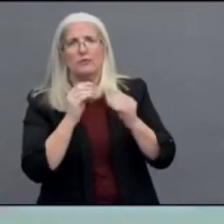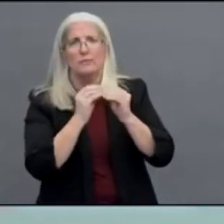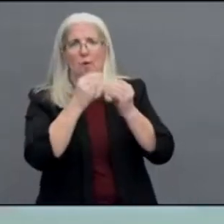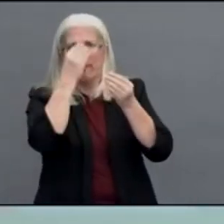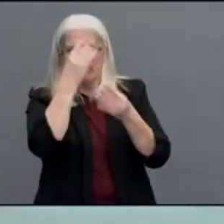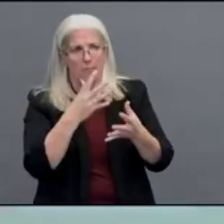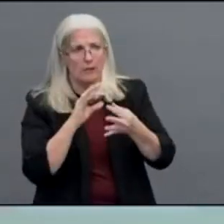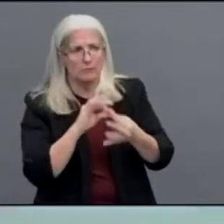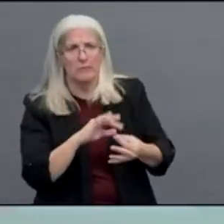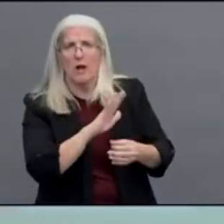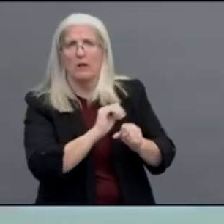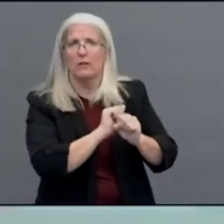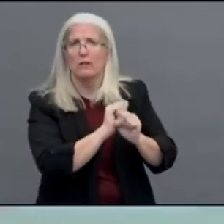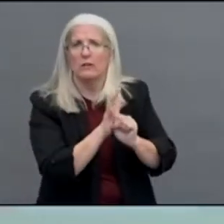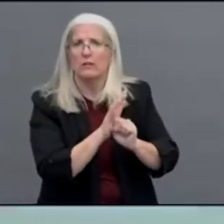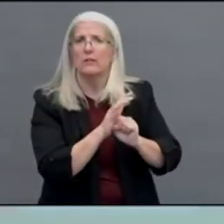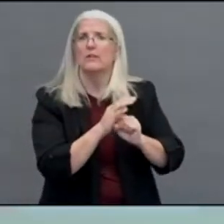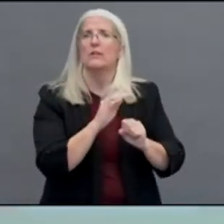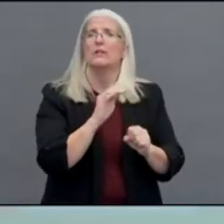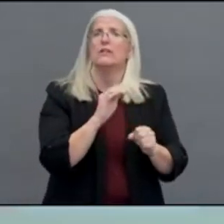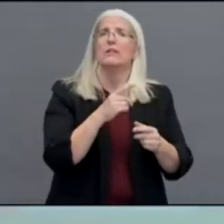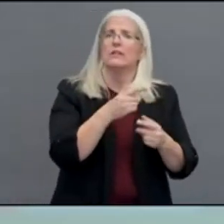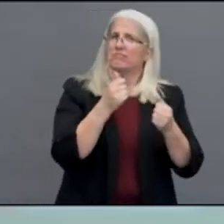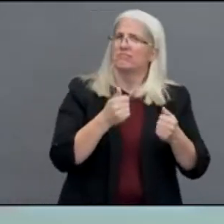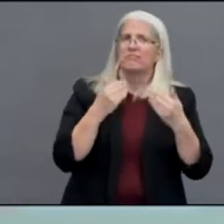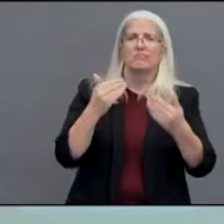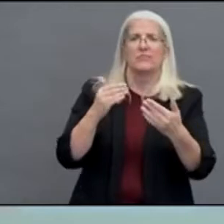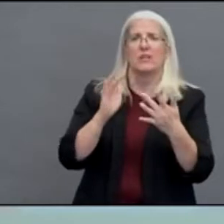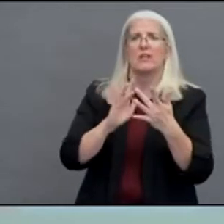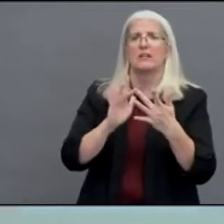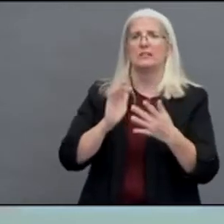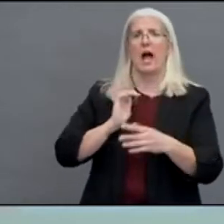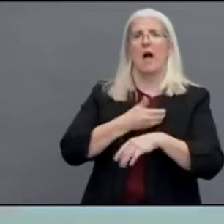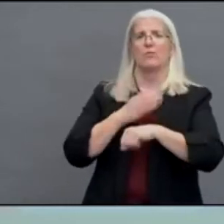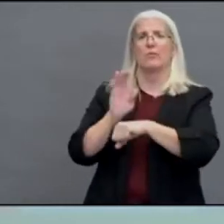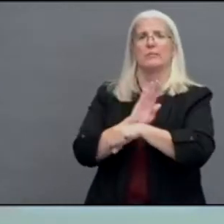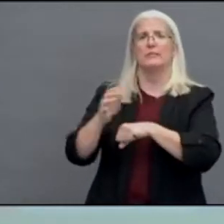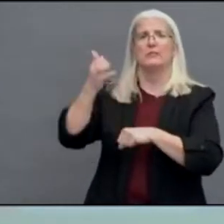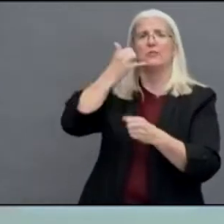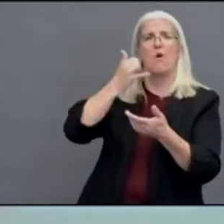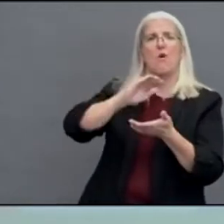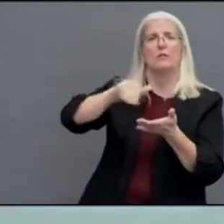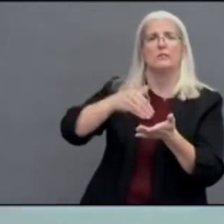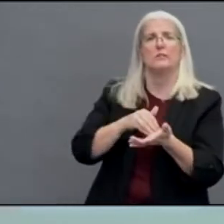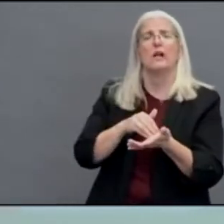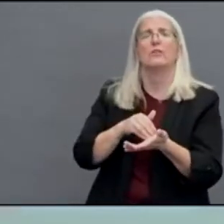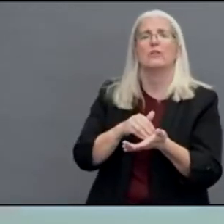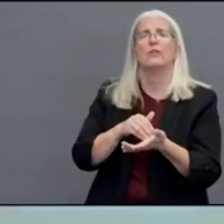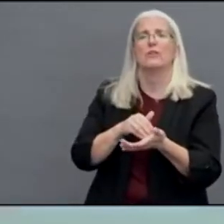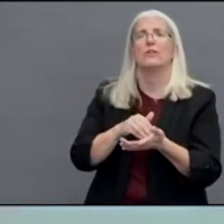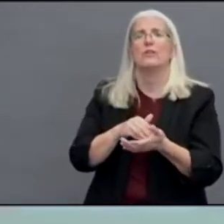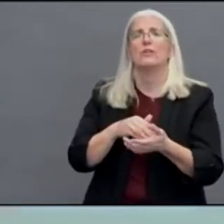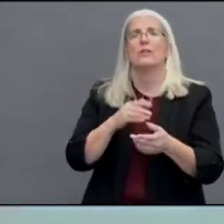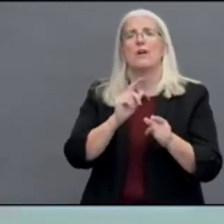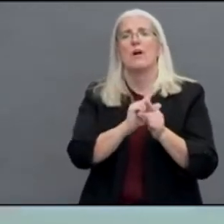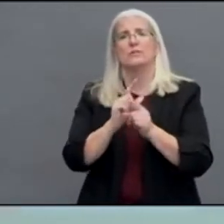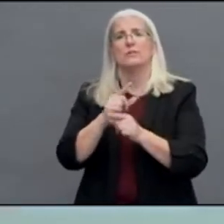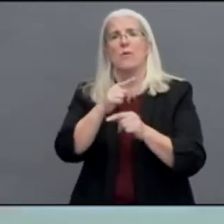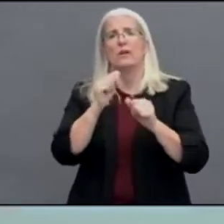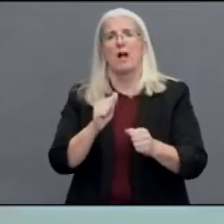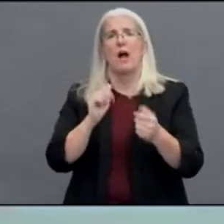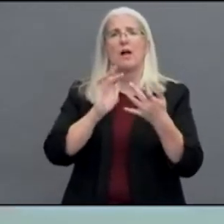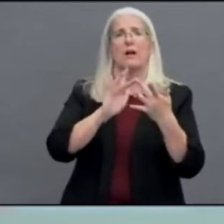at the workplace, feel free to contact our business call center and also our Office of Labor Standards